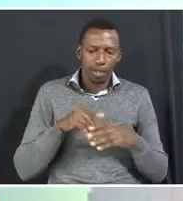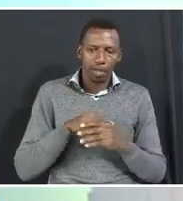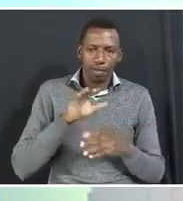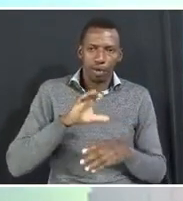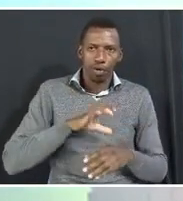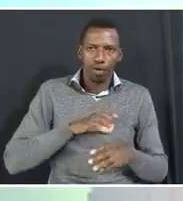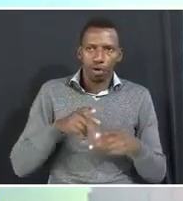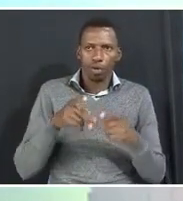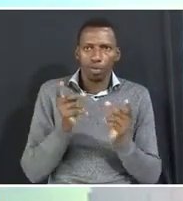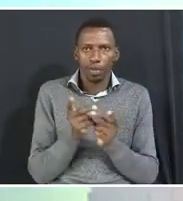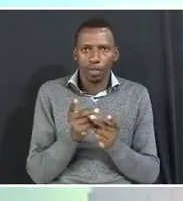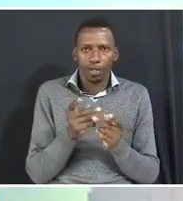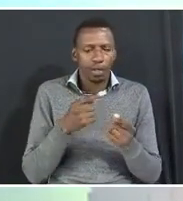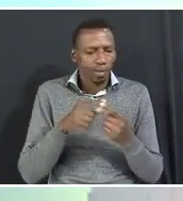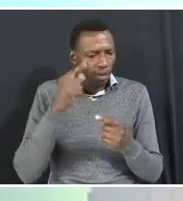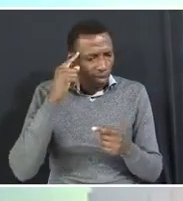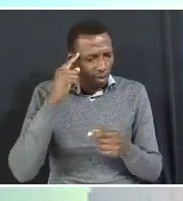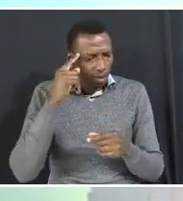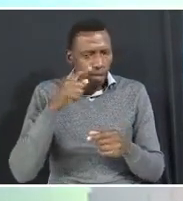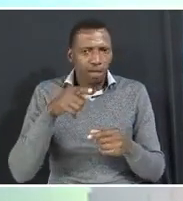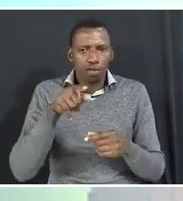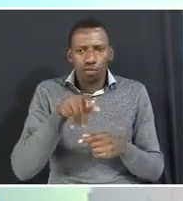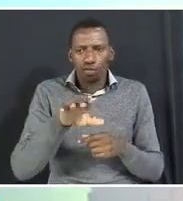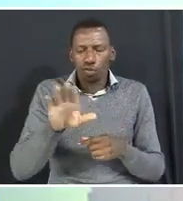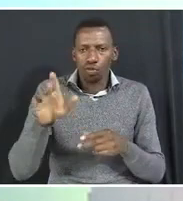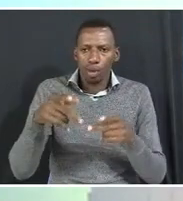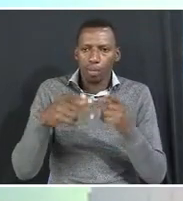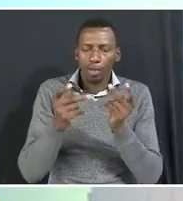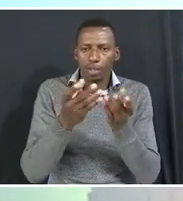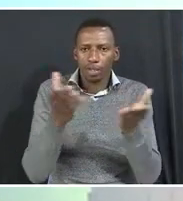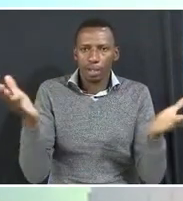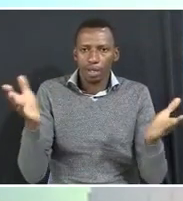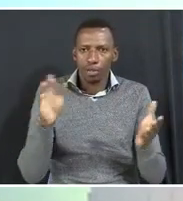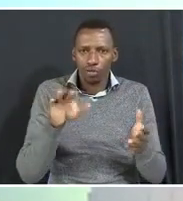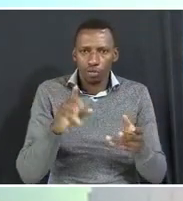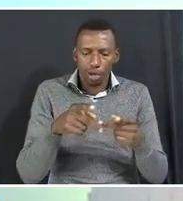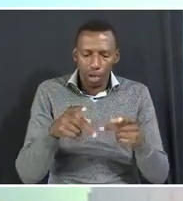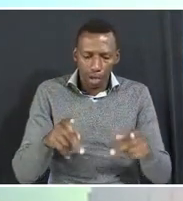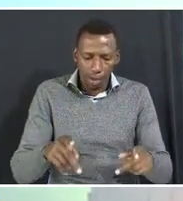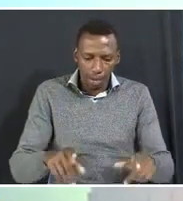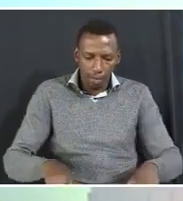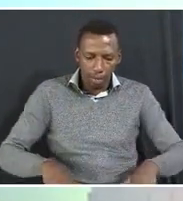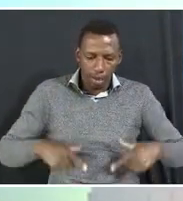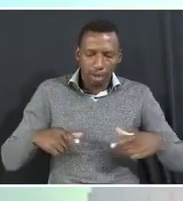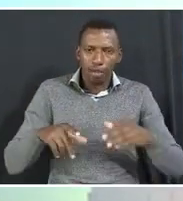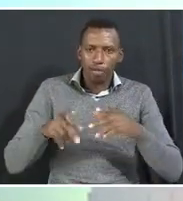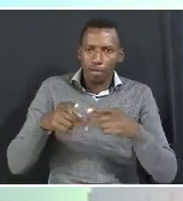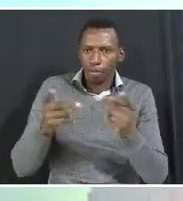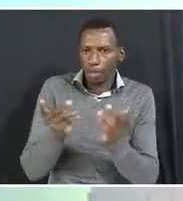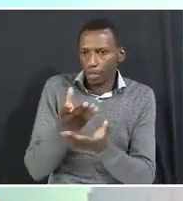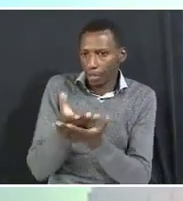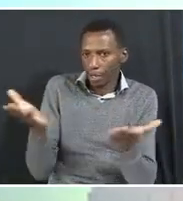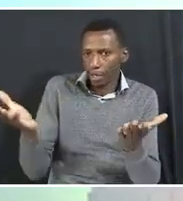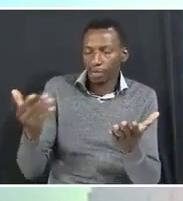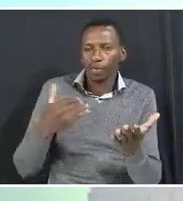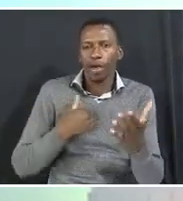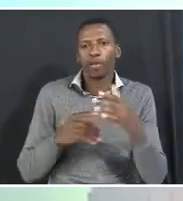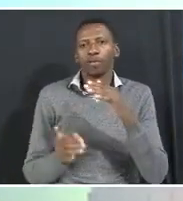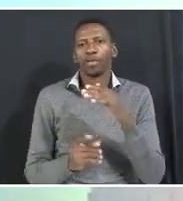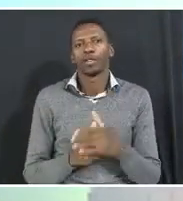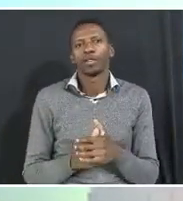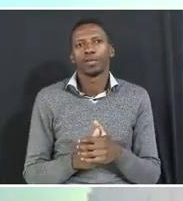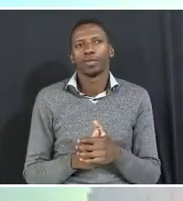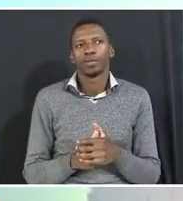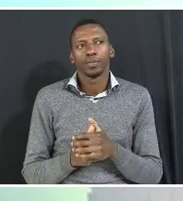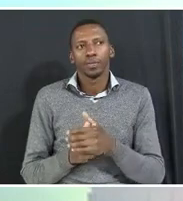it, that wherever you are, that place where you live, there is ministry. Ministry is